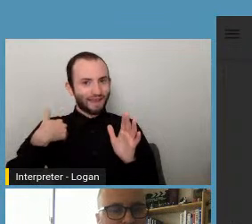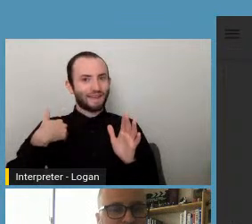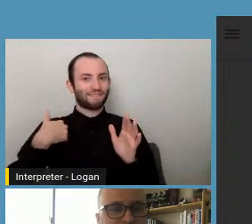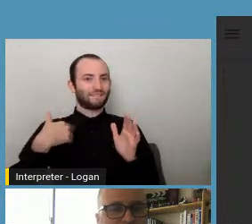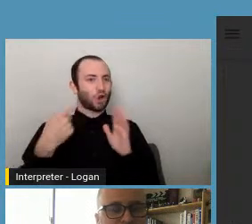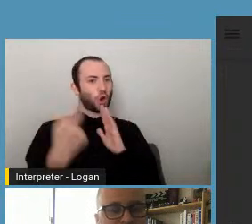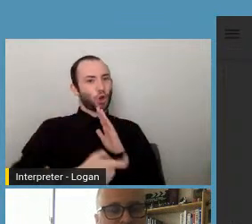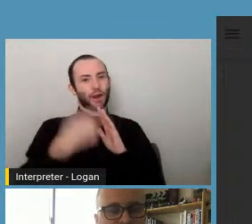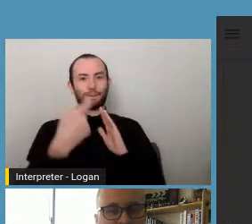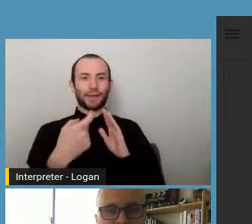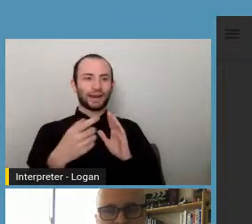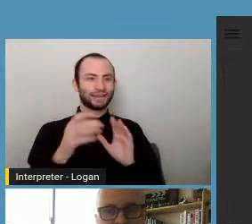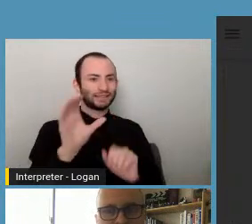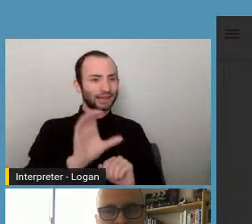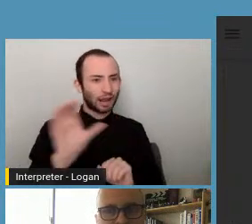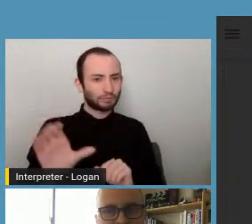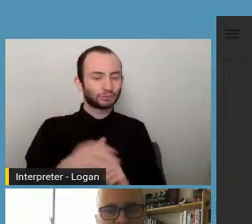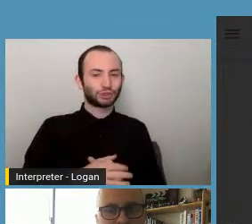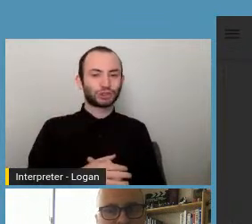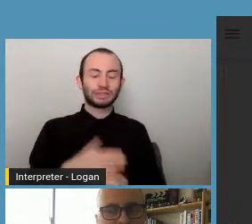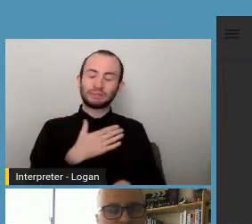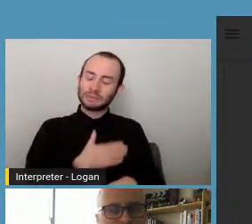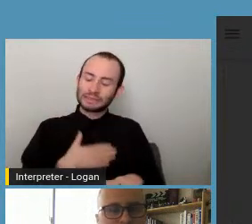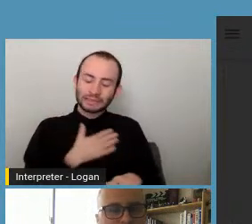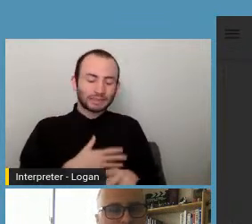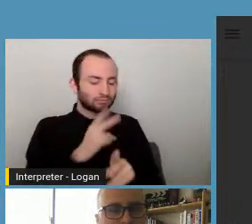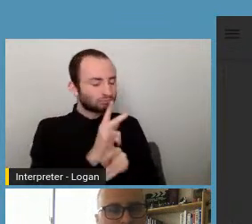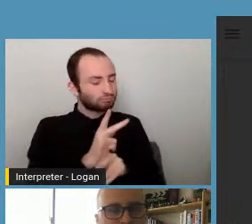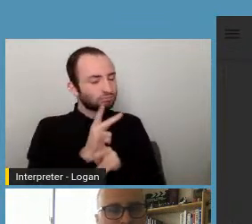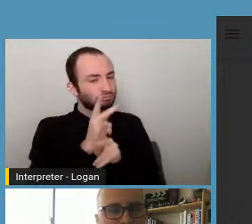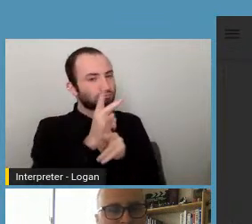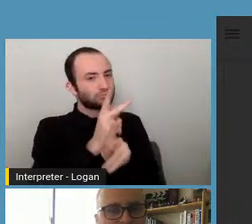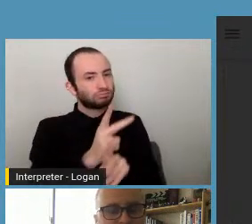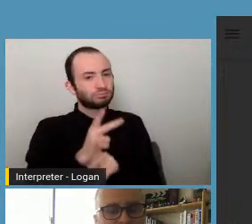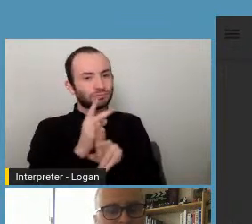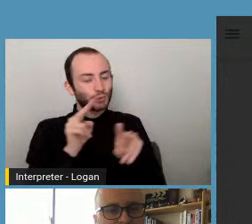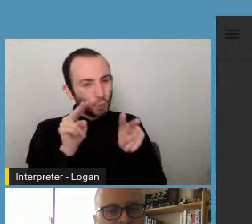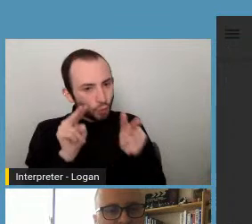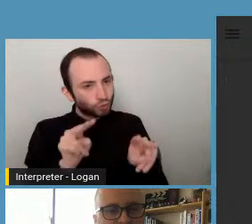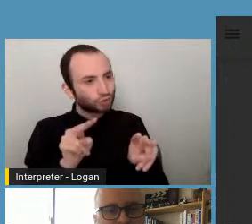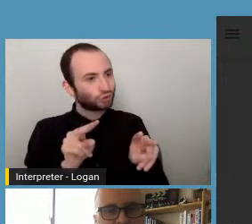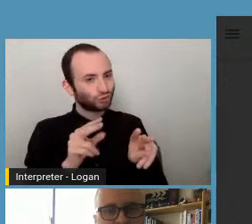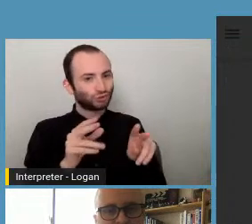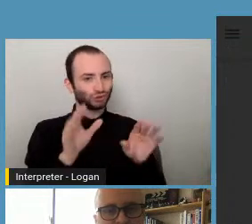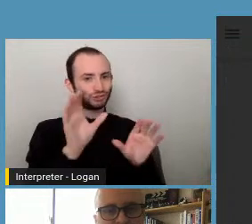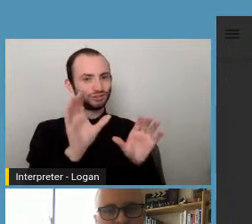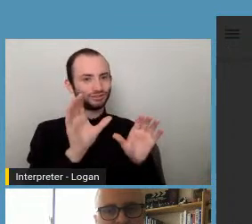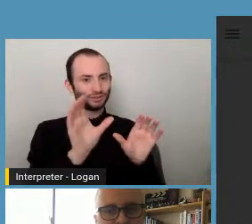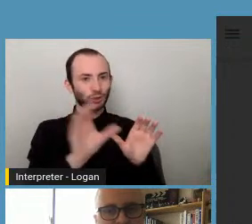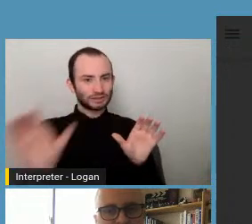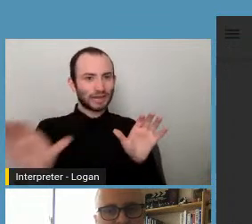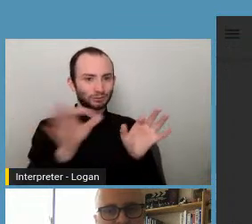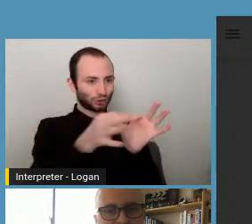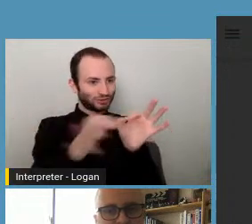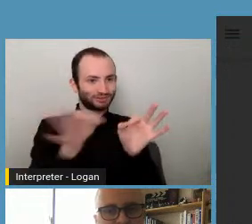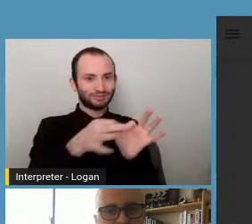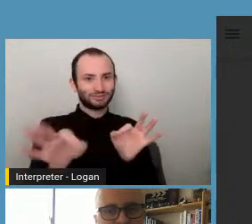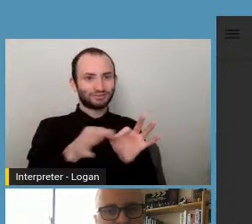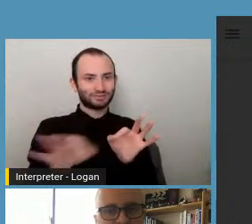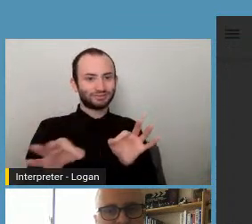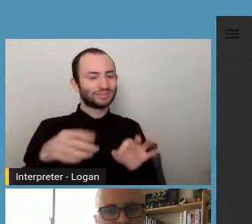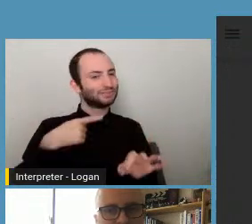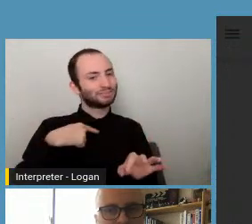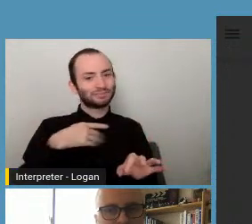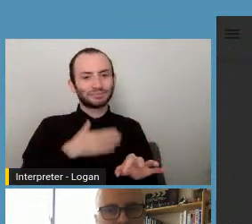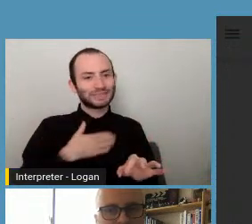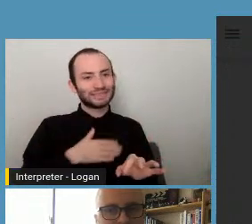their captioning policy. But be very careful not to use those automated captions in production because of